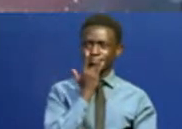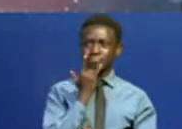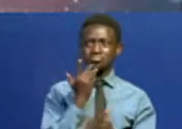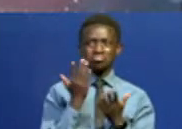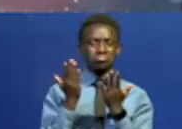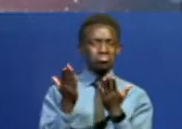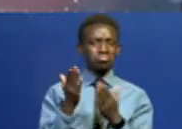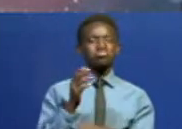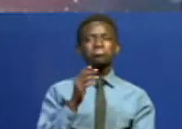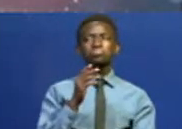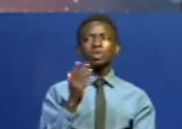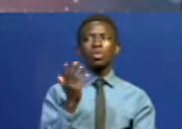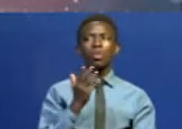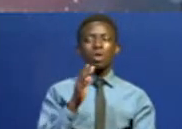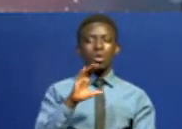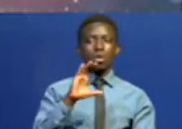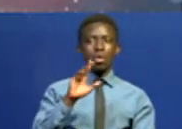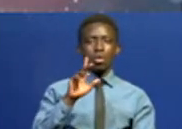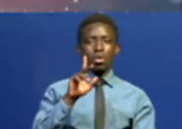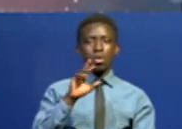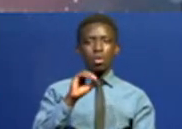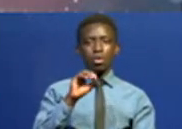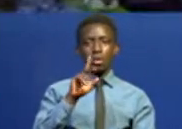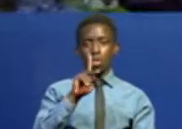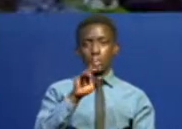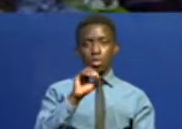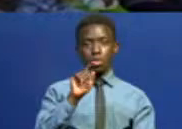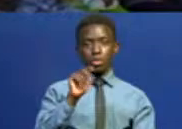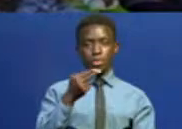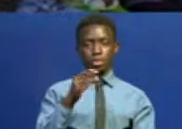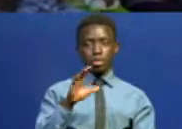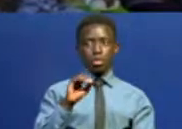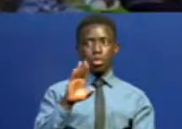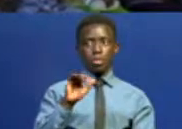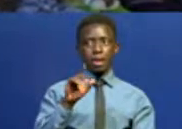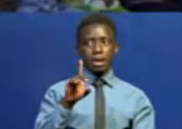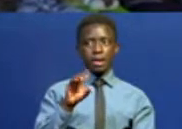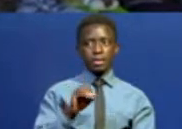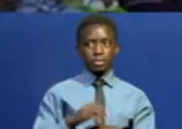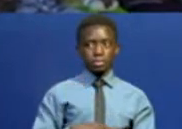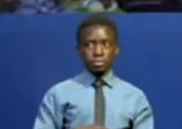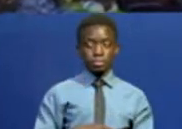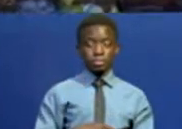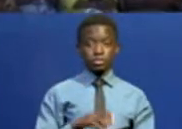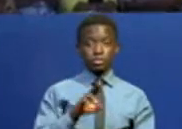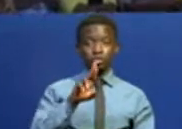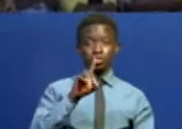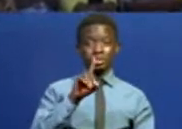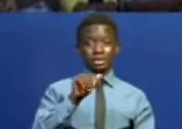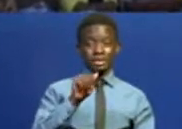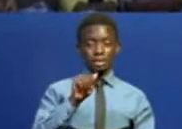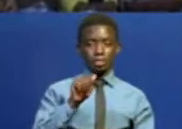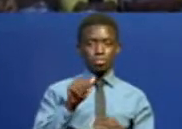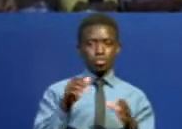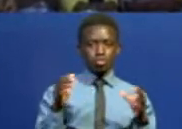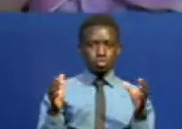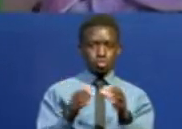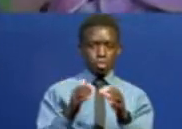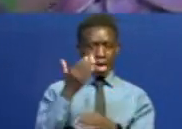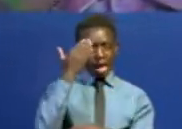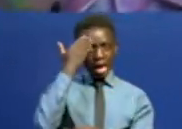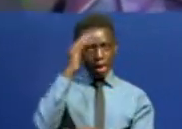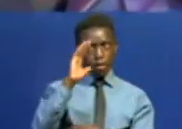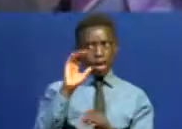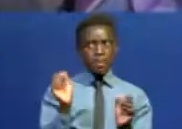was disrupted as opposing factions clashed. Initially, the UDA Party's awareness event in Migori was said